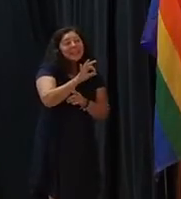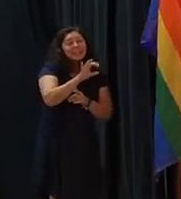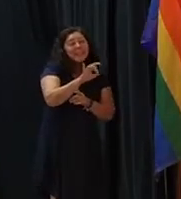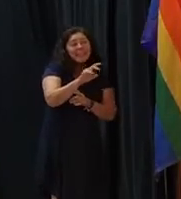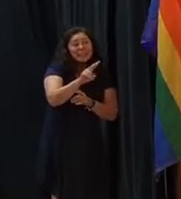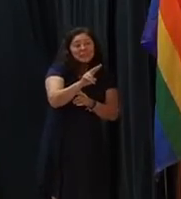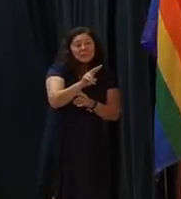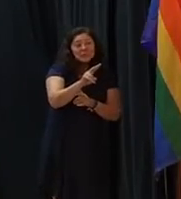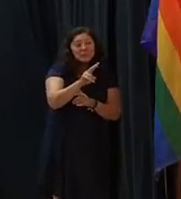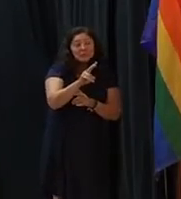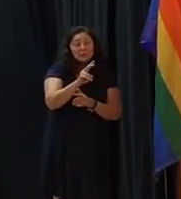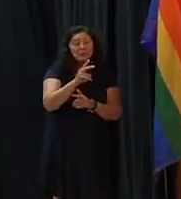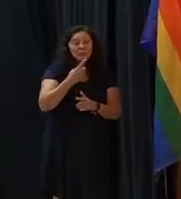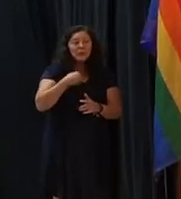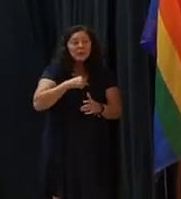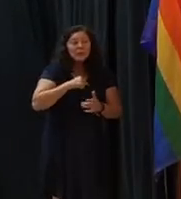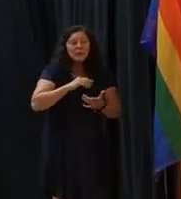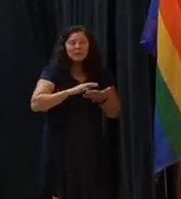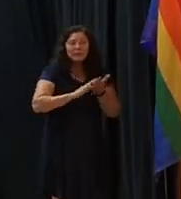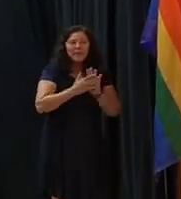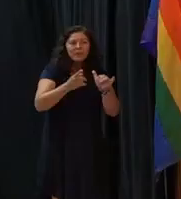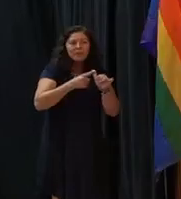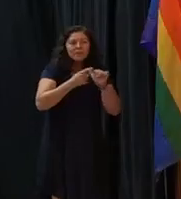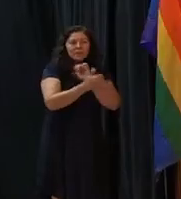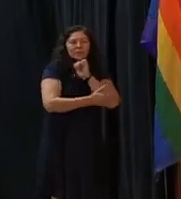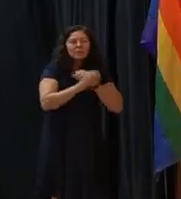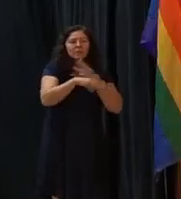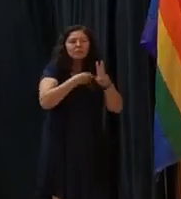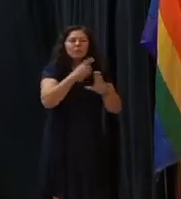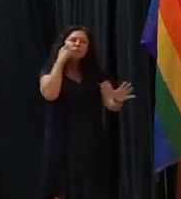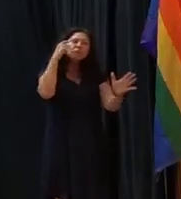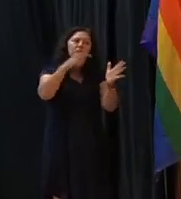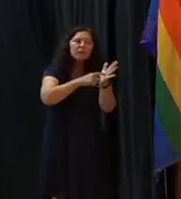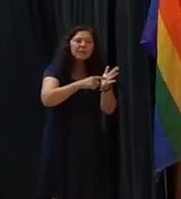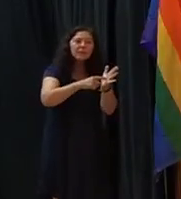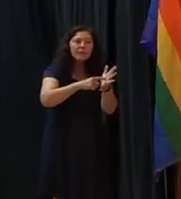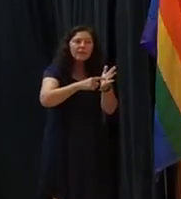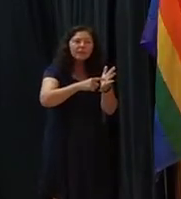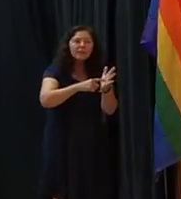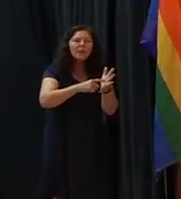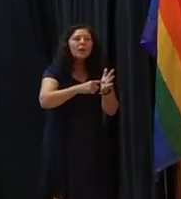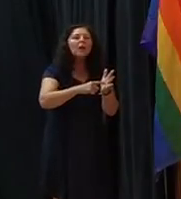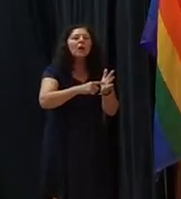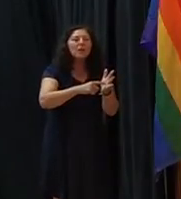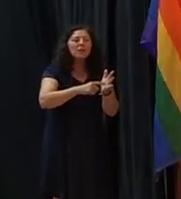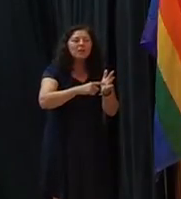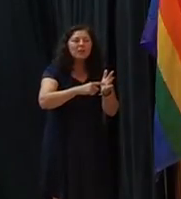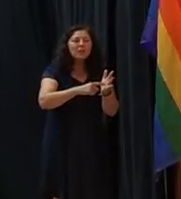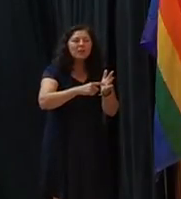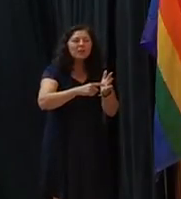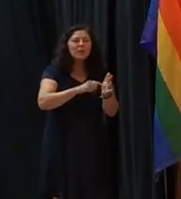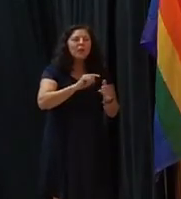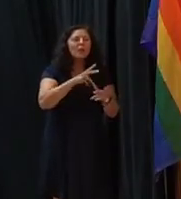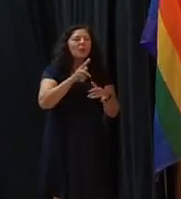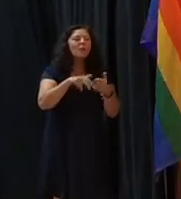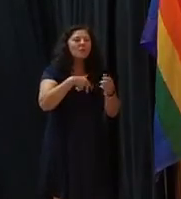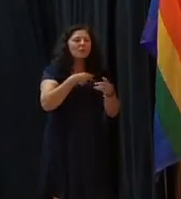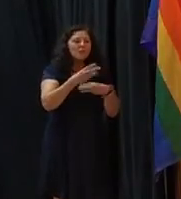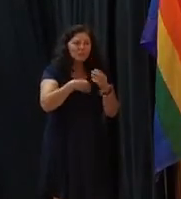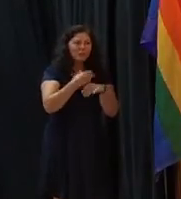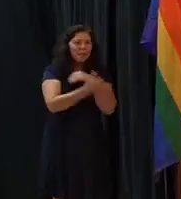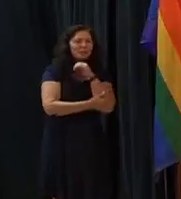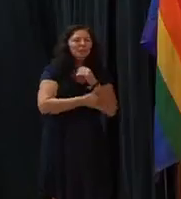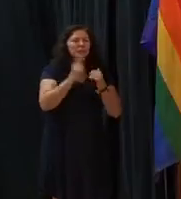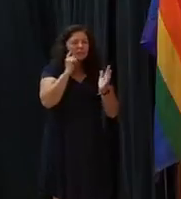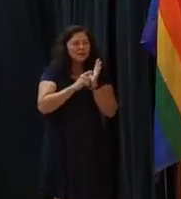Italy became third nation in the world to recognize the right for transgender people to align, okay?